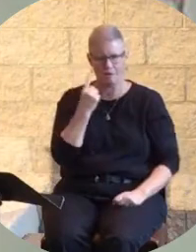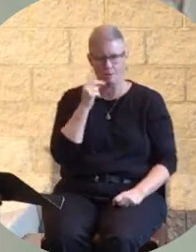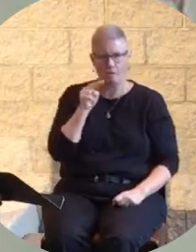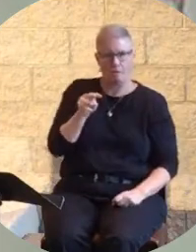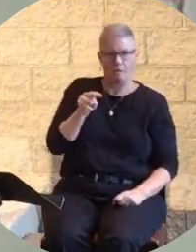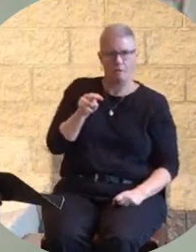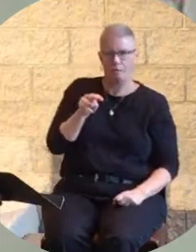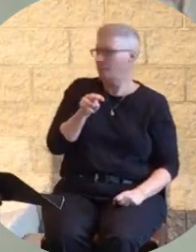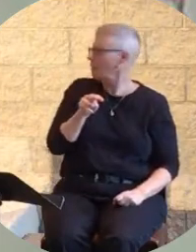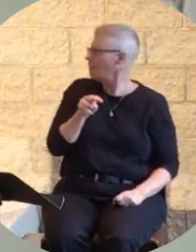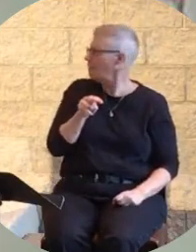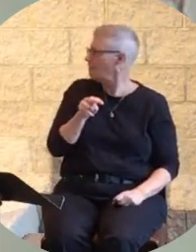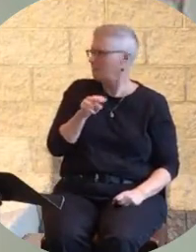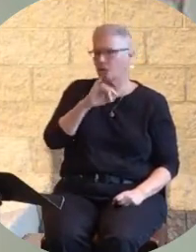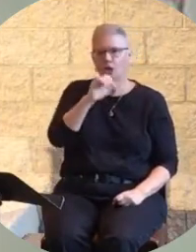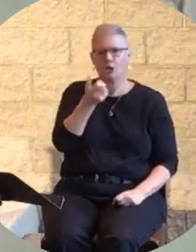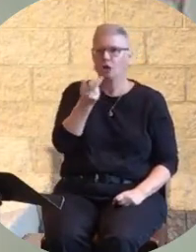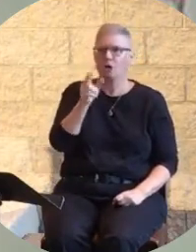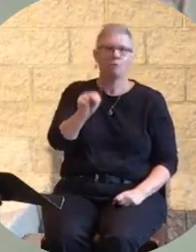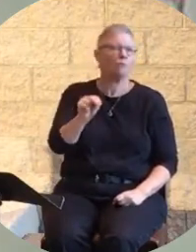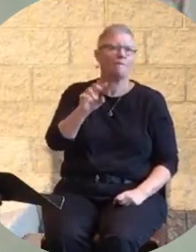to